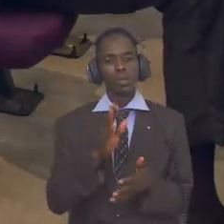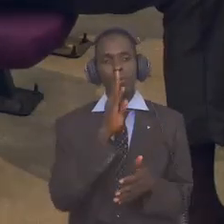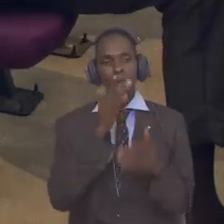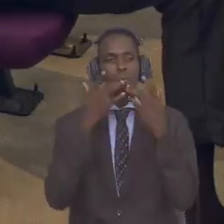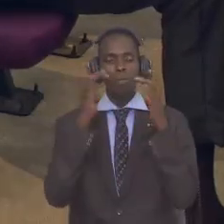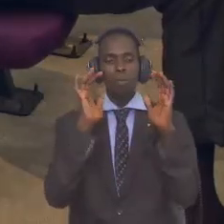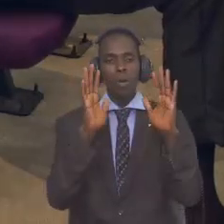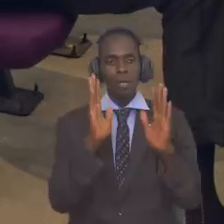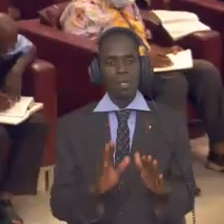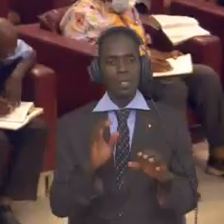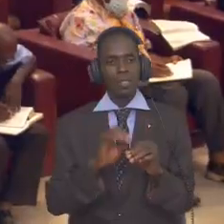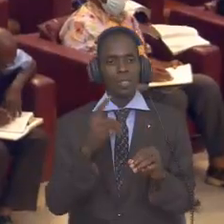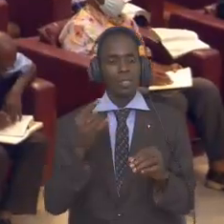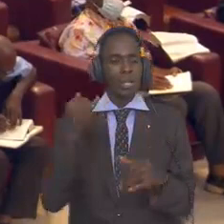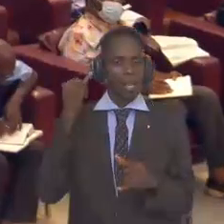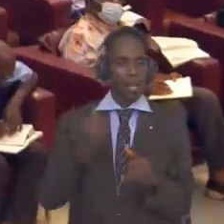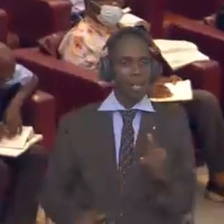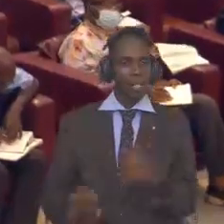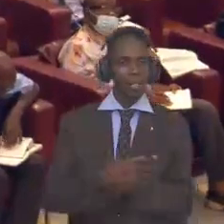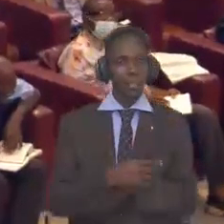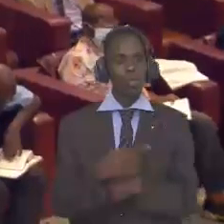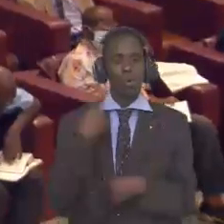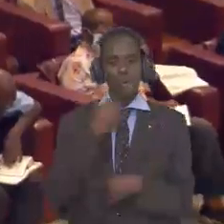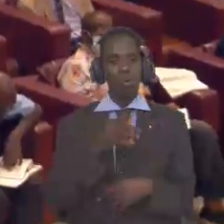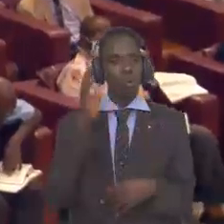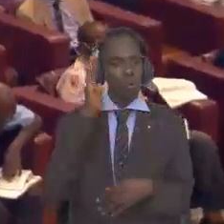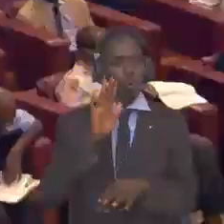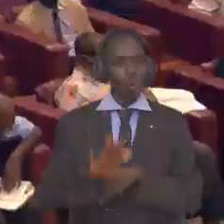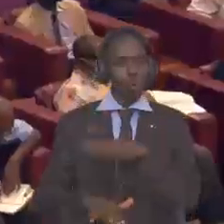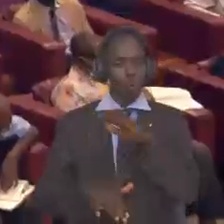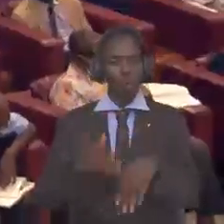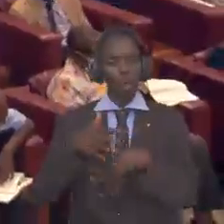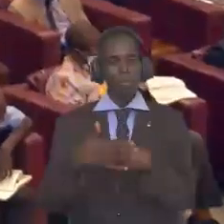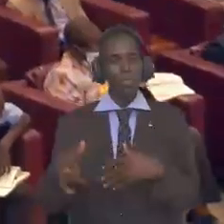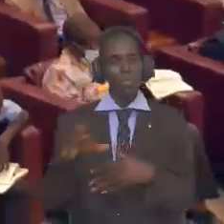last days who should walk after their own